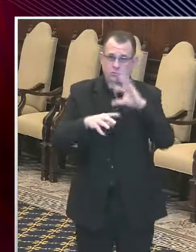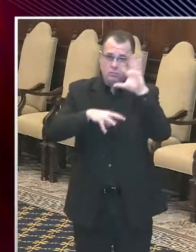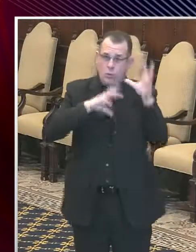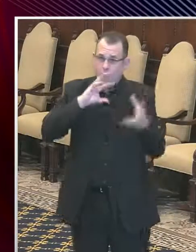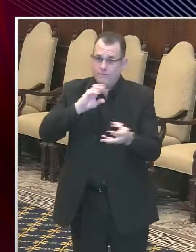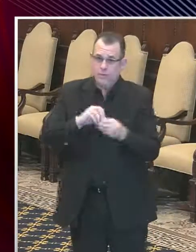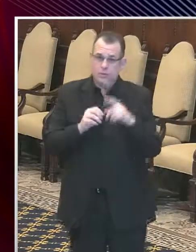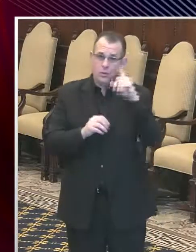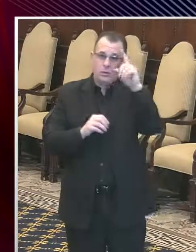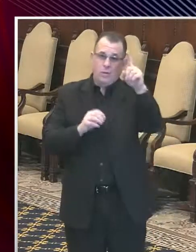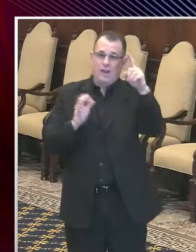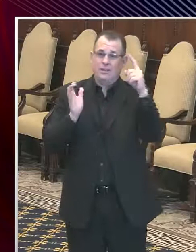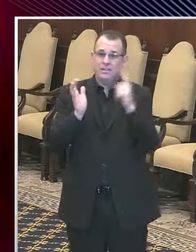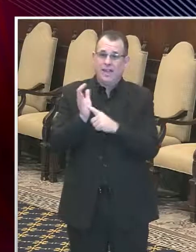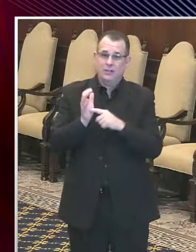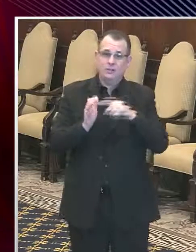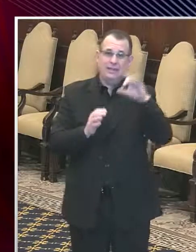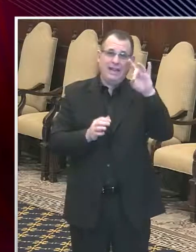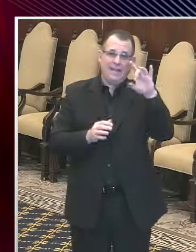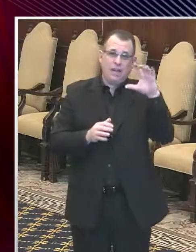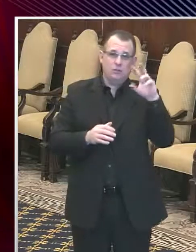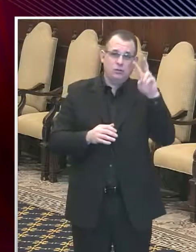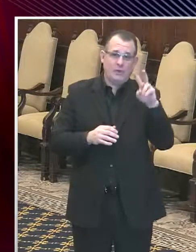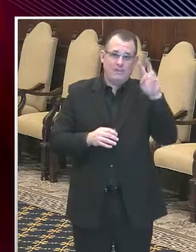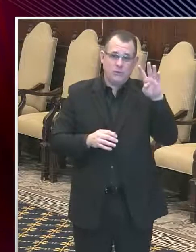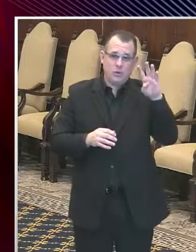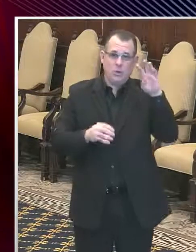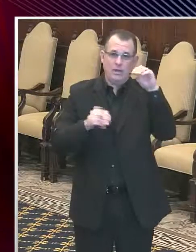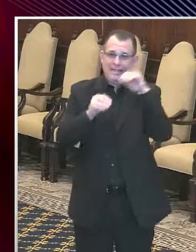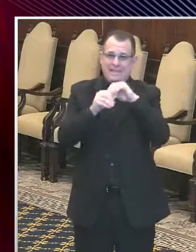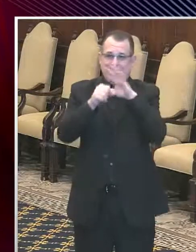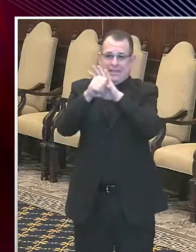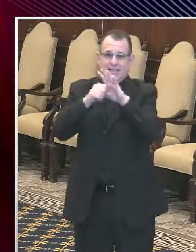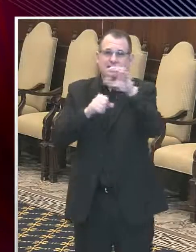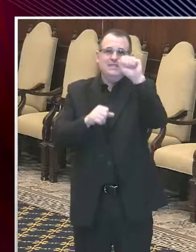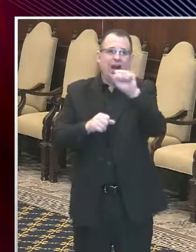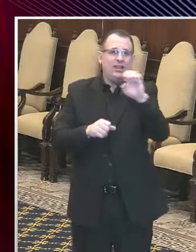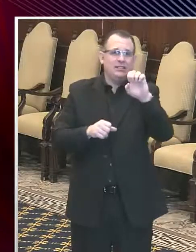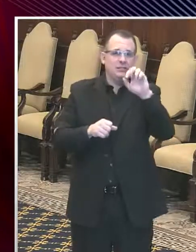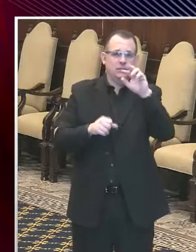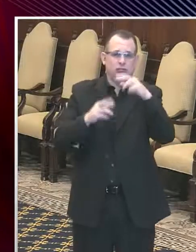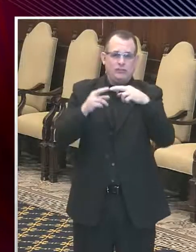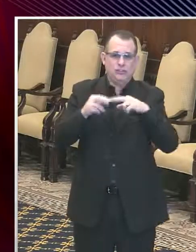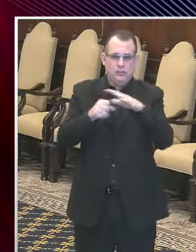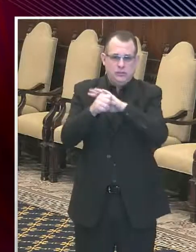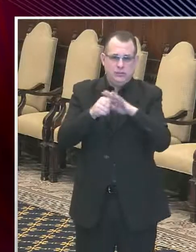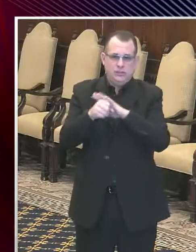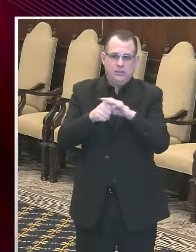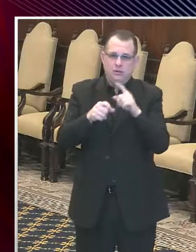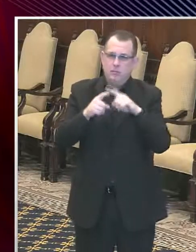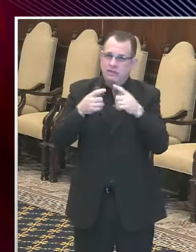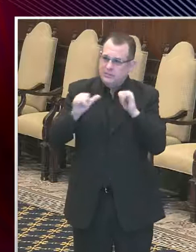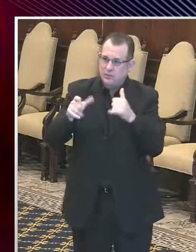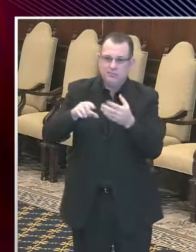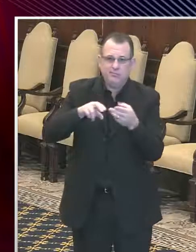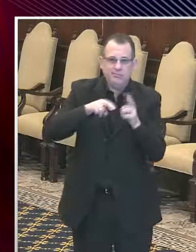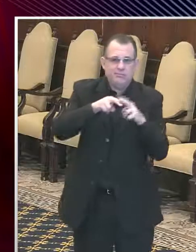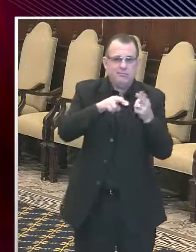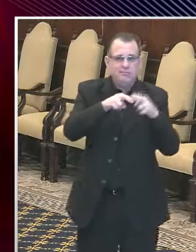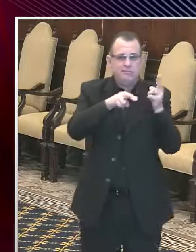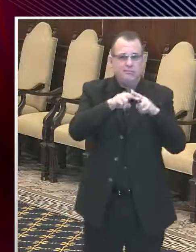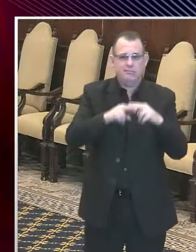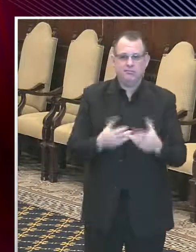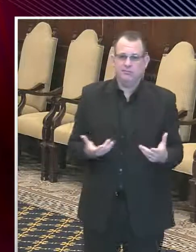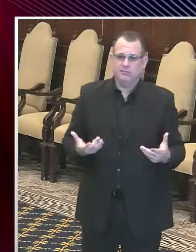1,824 in hospitals in the entire Southeast Pennsylvania region. So that's a continued increase over the past few weeks. Overall, still, we have 31% of our